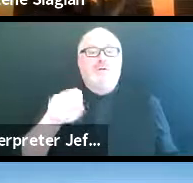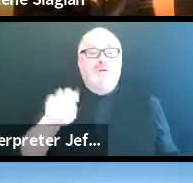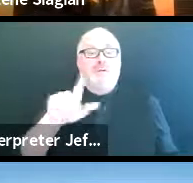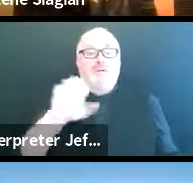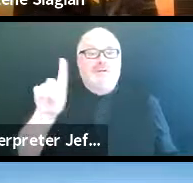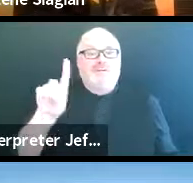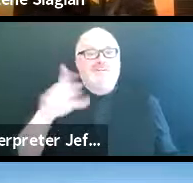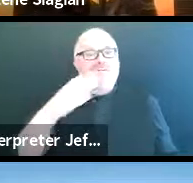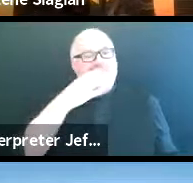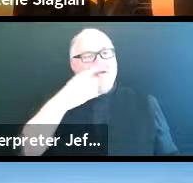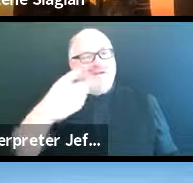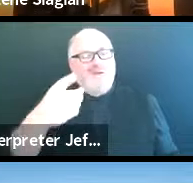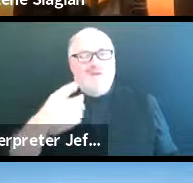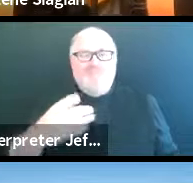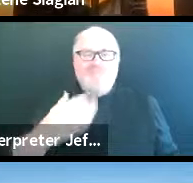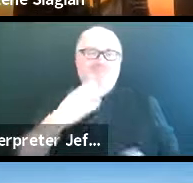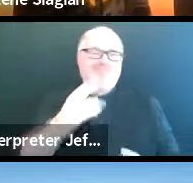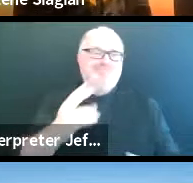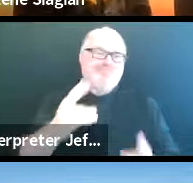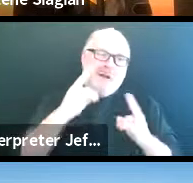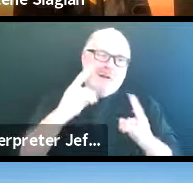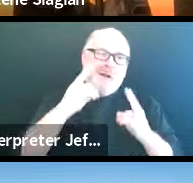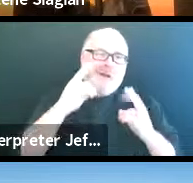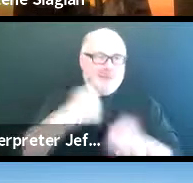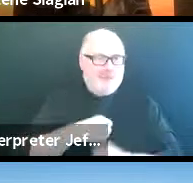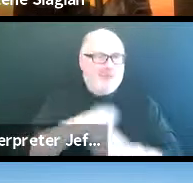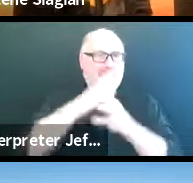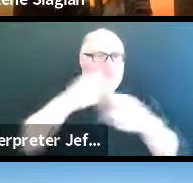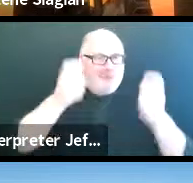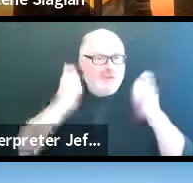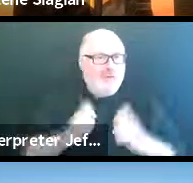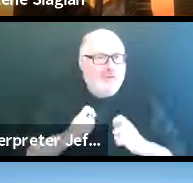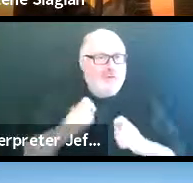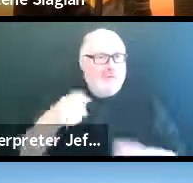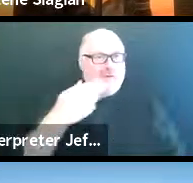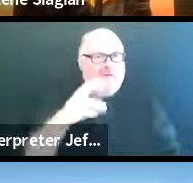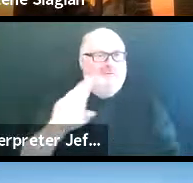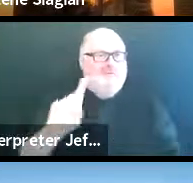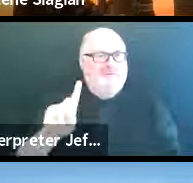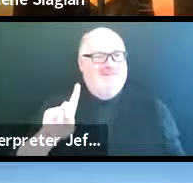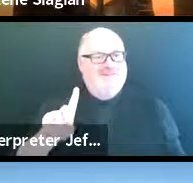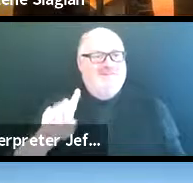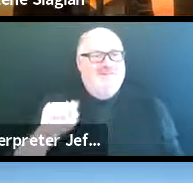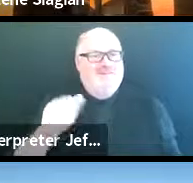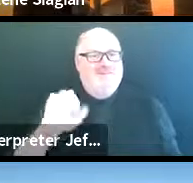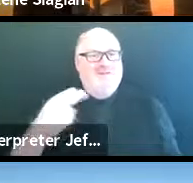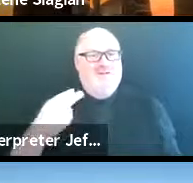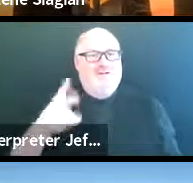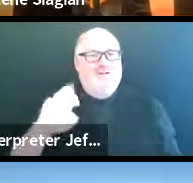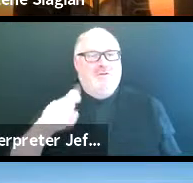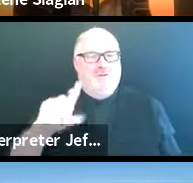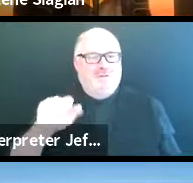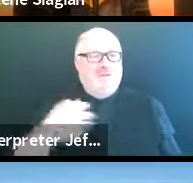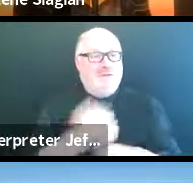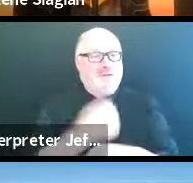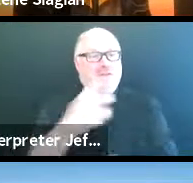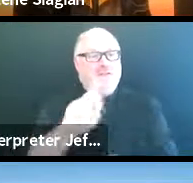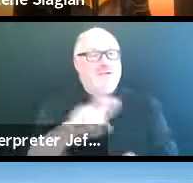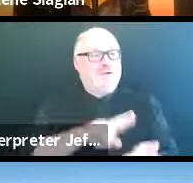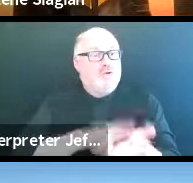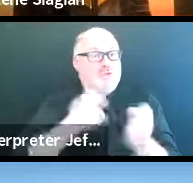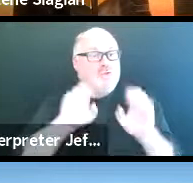Thank you. It's my pleasure to virtually hood Dr. Sarah Raposa, who is receiving a PhD in